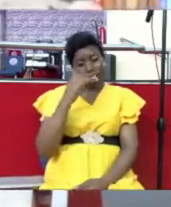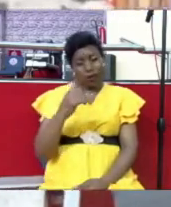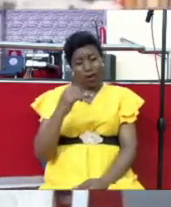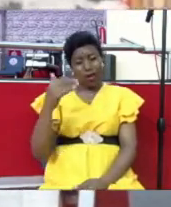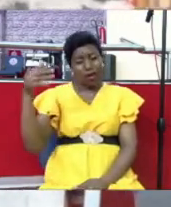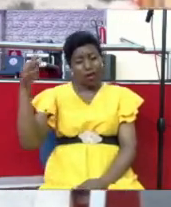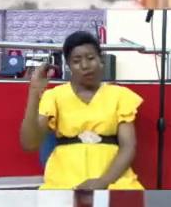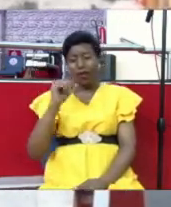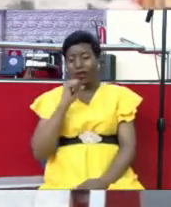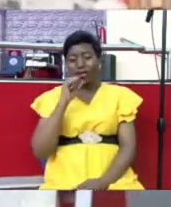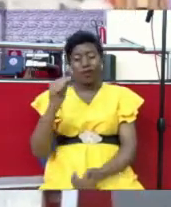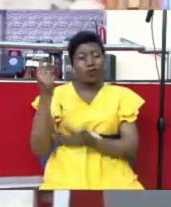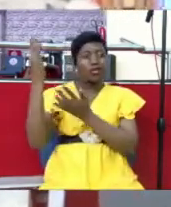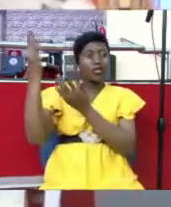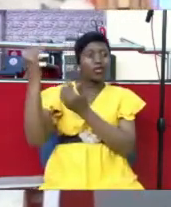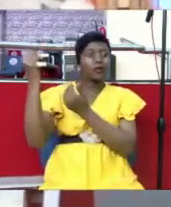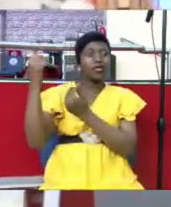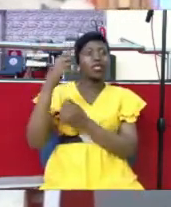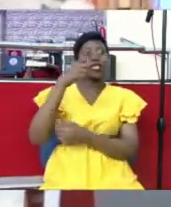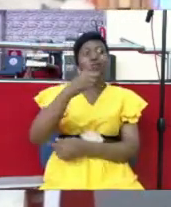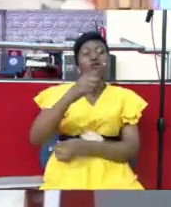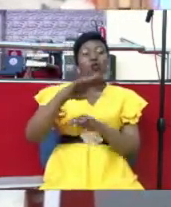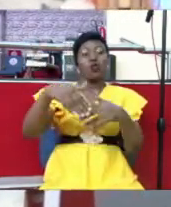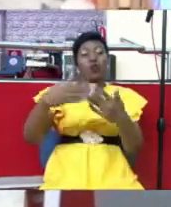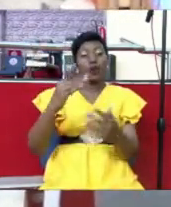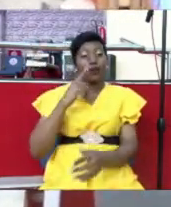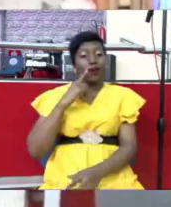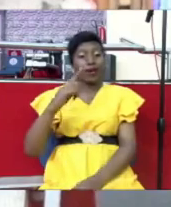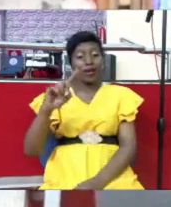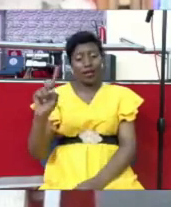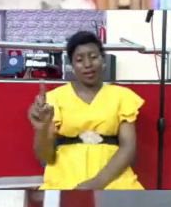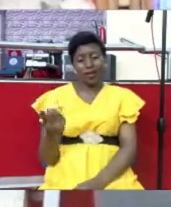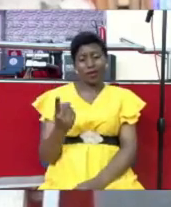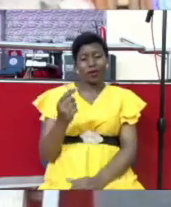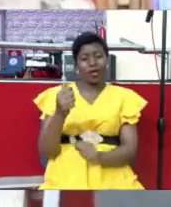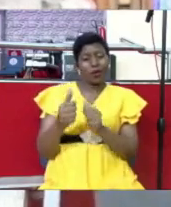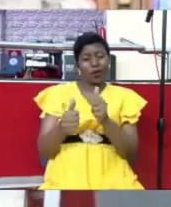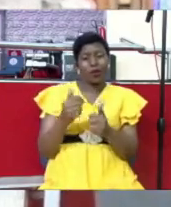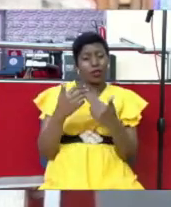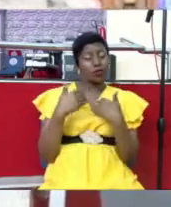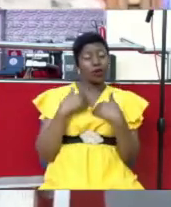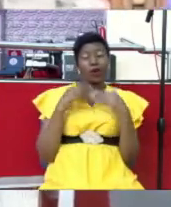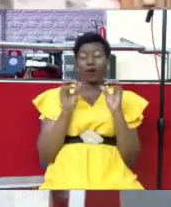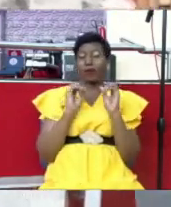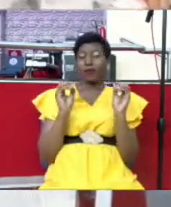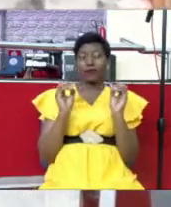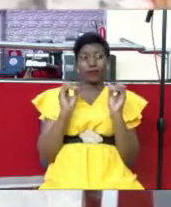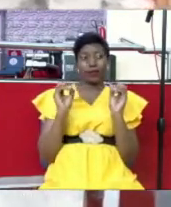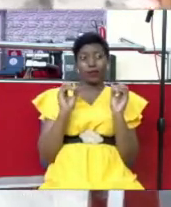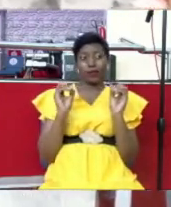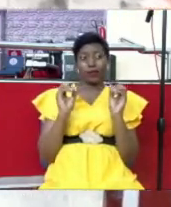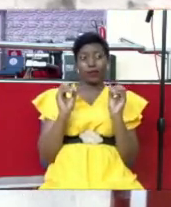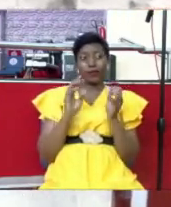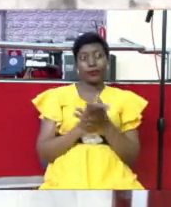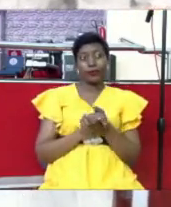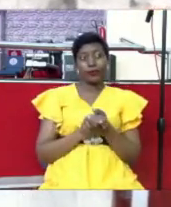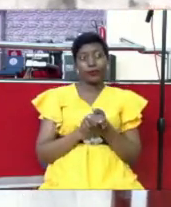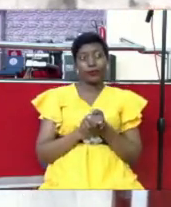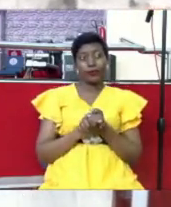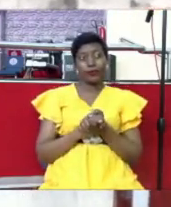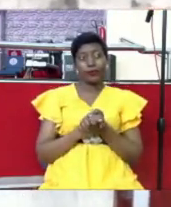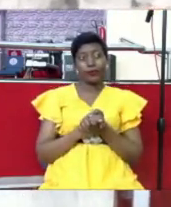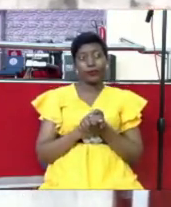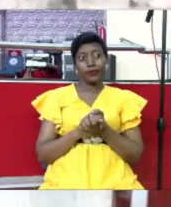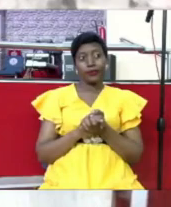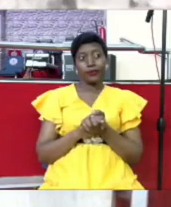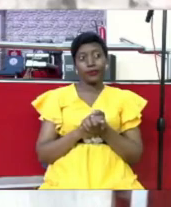not expecting you to give 100,000 and you do not have it. Kwa sababu Mungu akutazamia utatoa 1,100 na